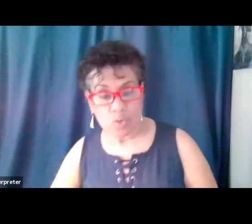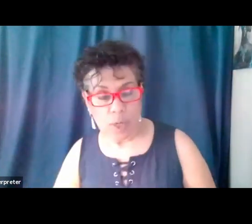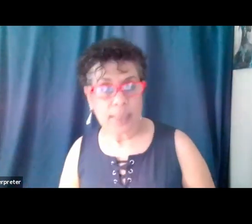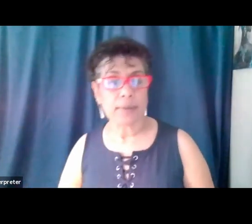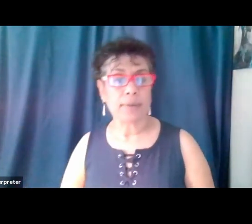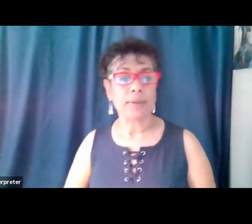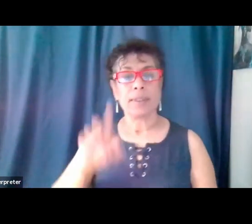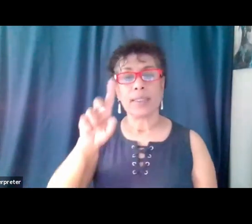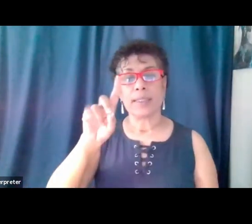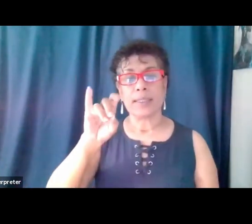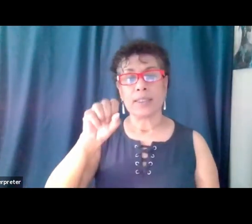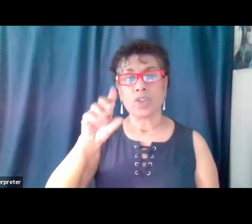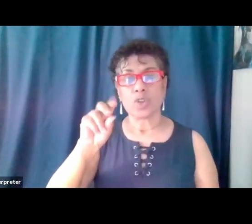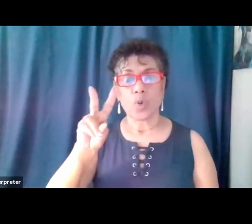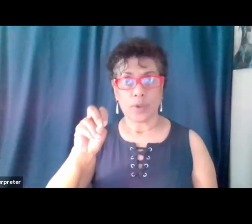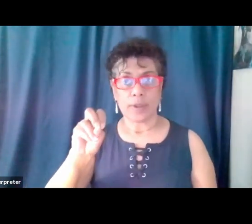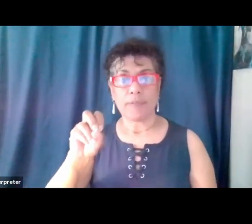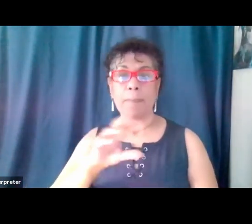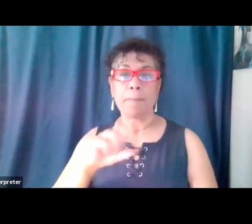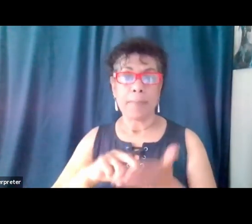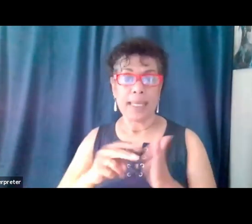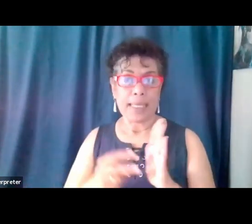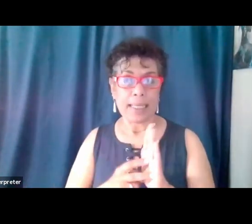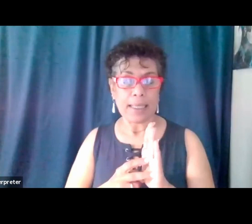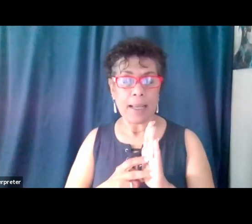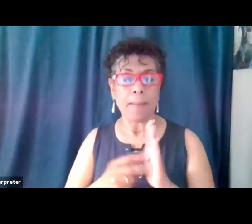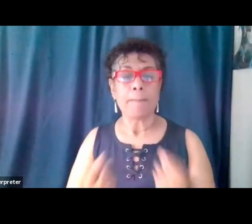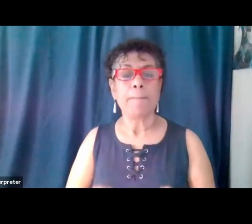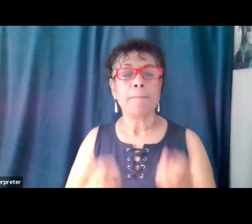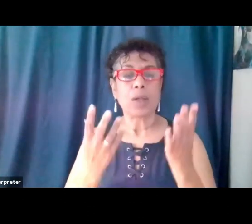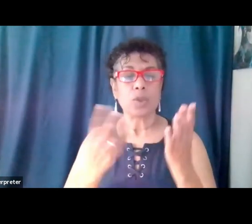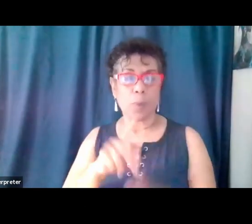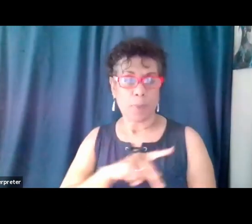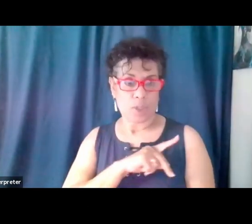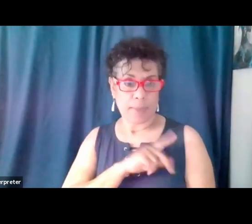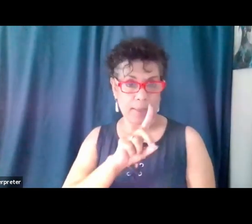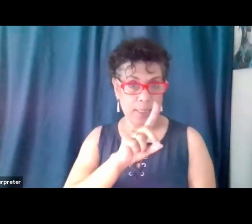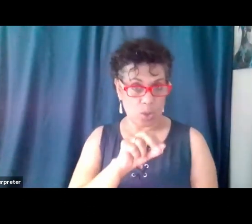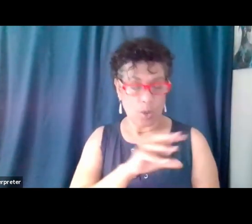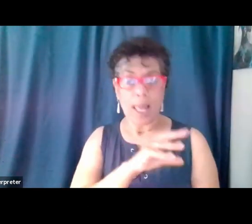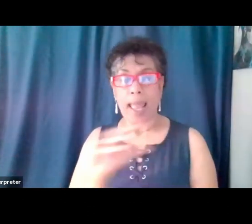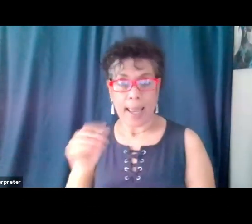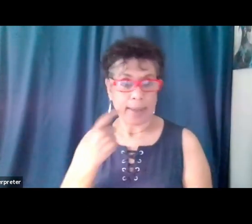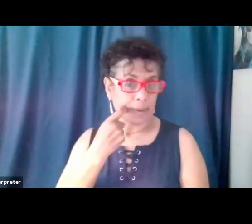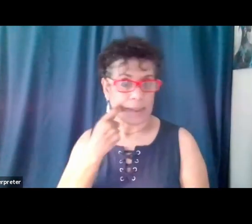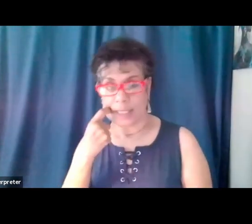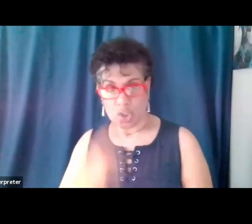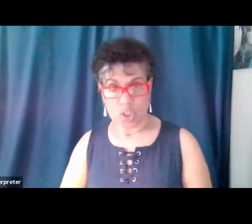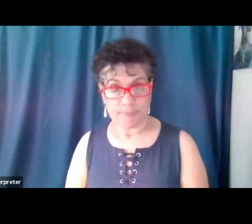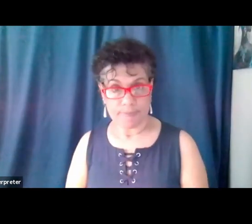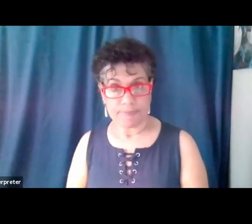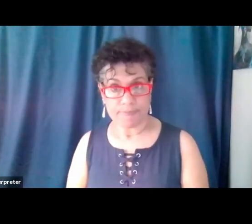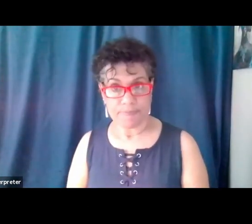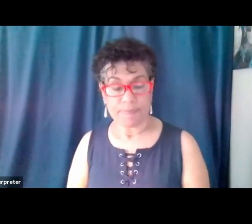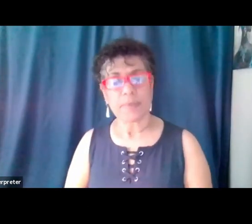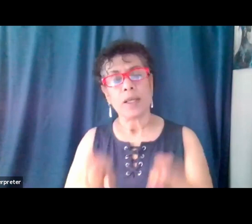dissociative disorder, which is formerly known as multiple personalities, and addiction. It's critical that you